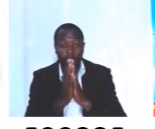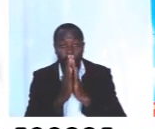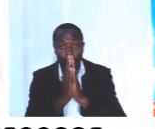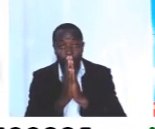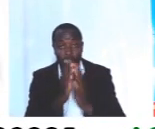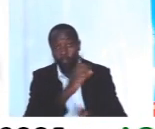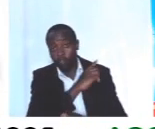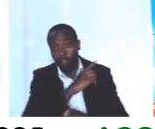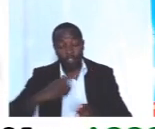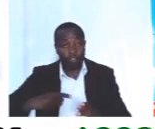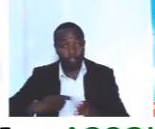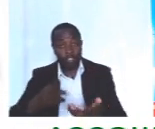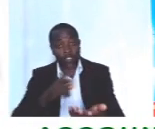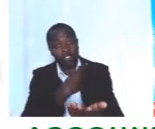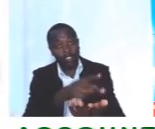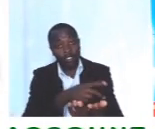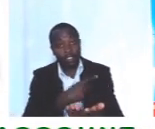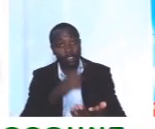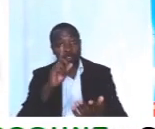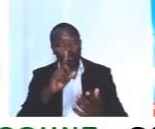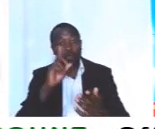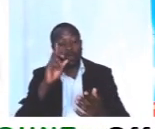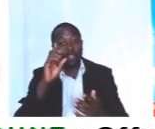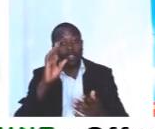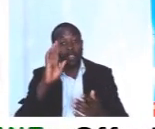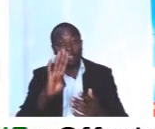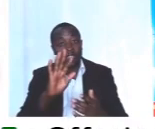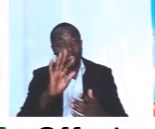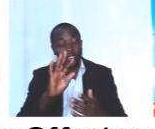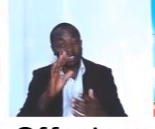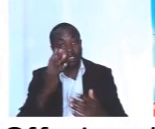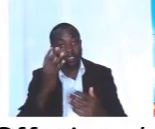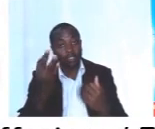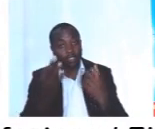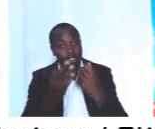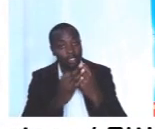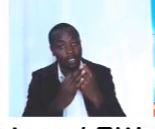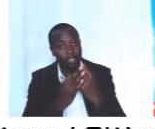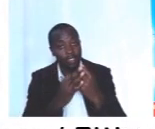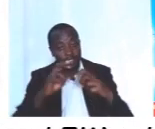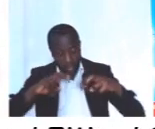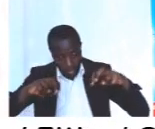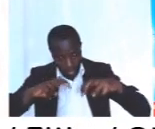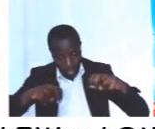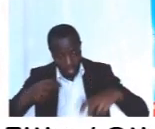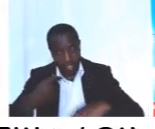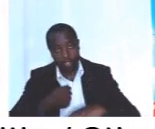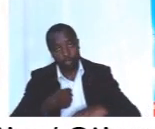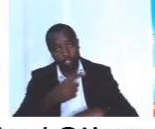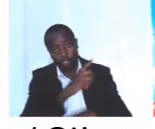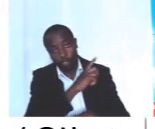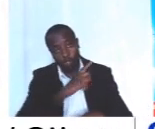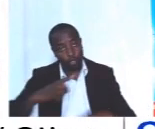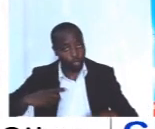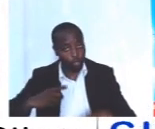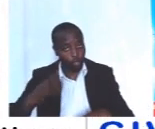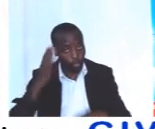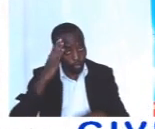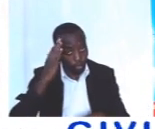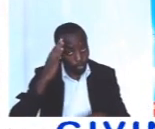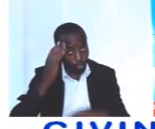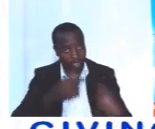Psalms 139, verse 23 and 22, which says, "Search me, O God, and know my heart. Test